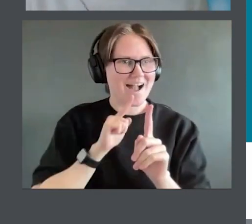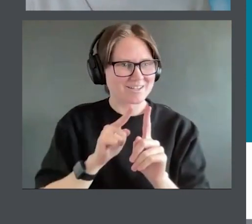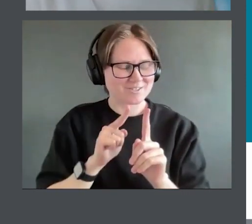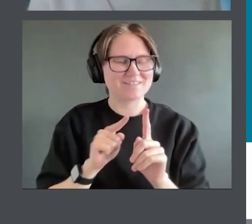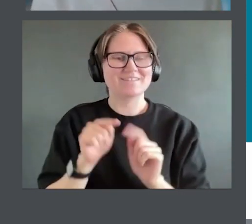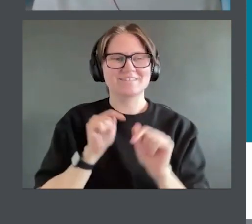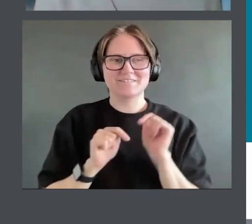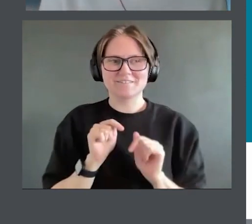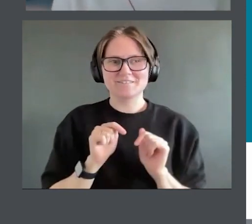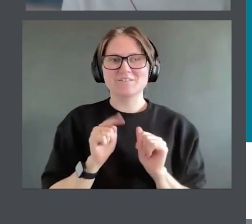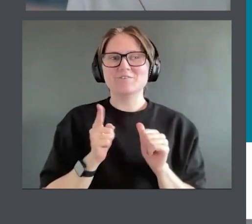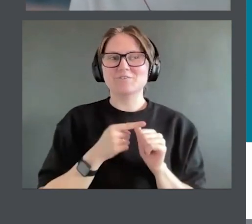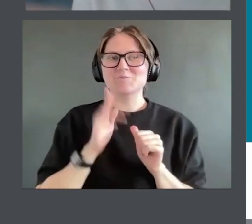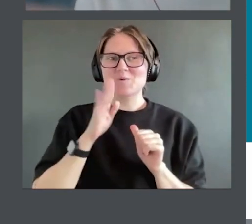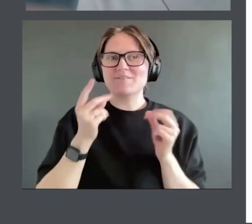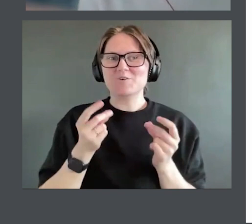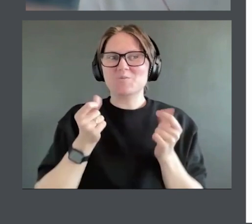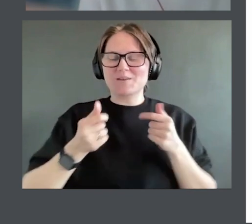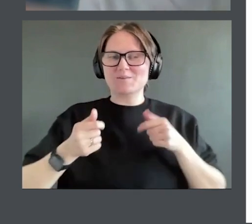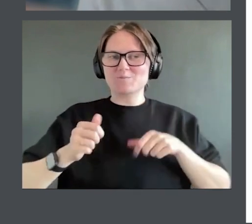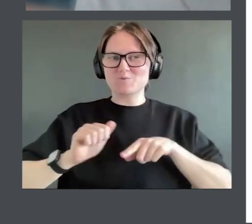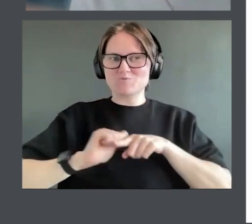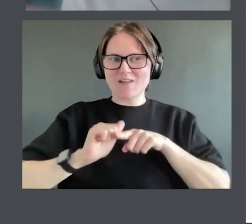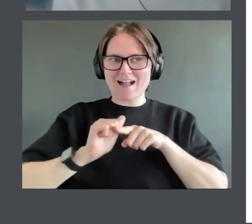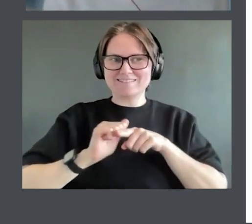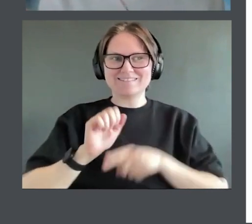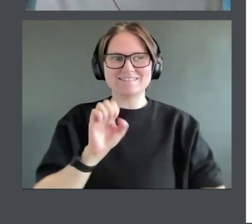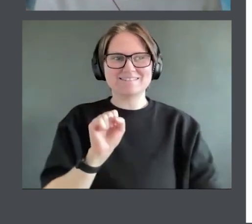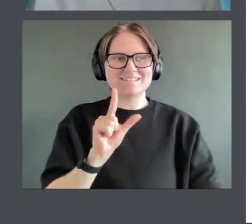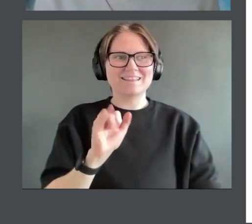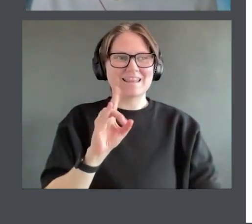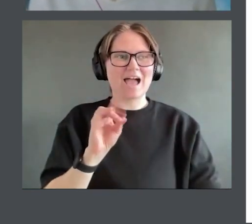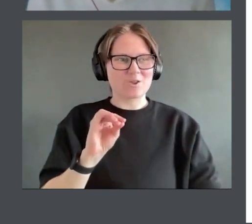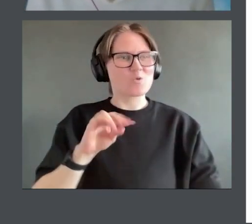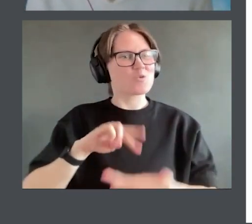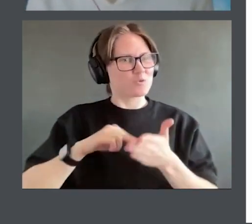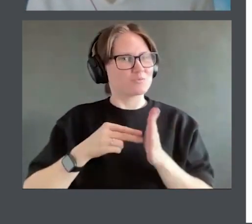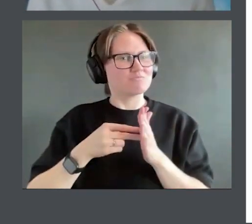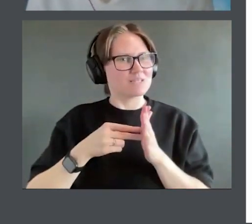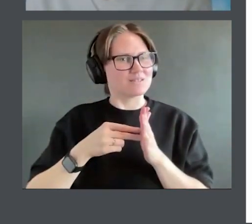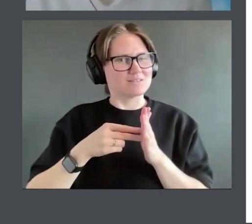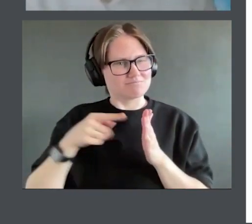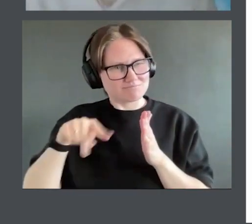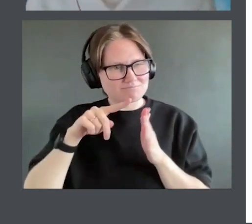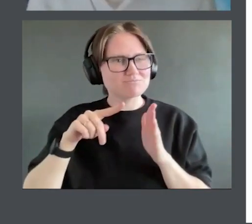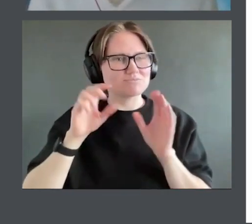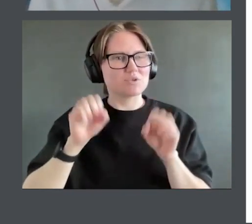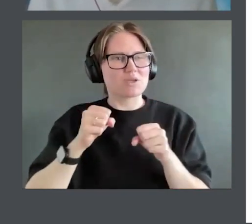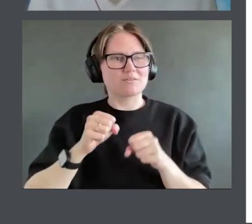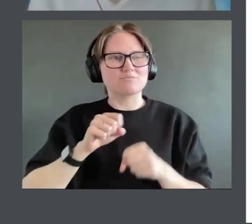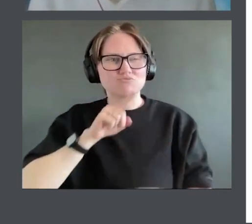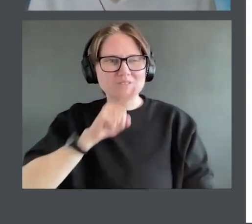quick practice Slido so you're very familiar with how we're going to do this today.